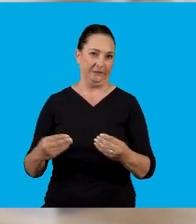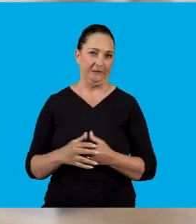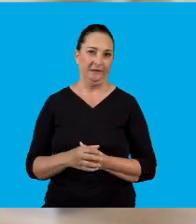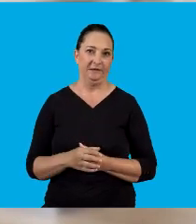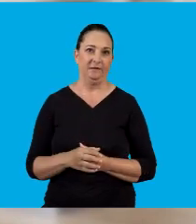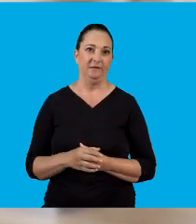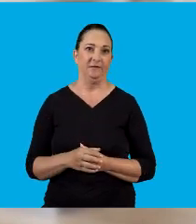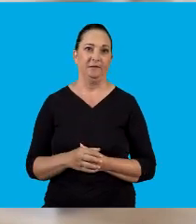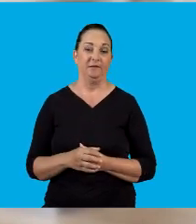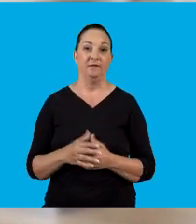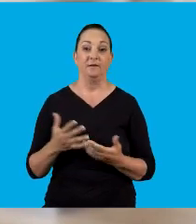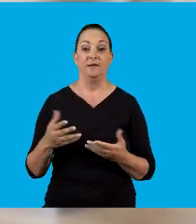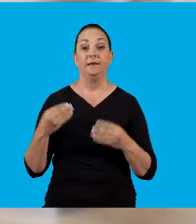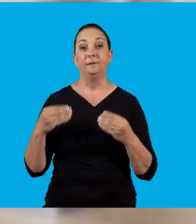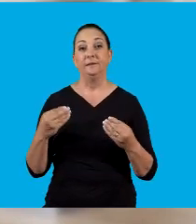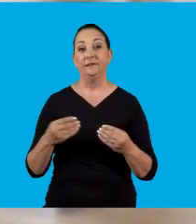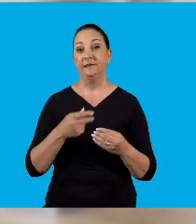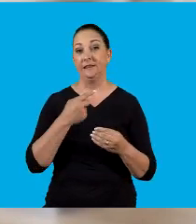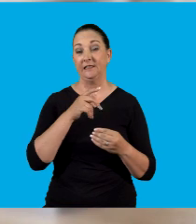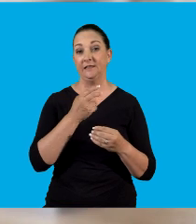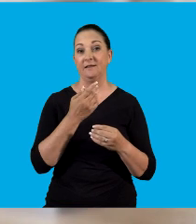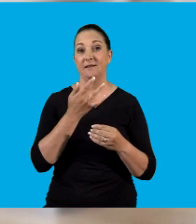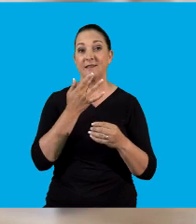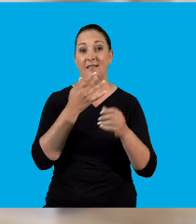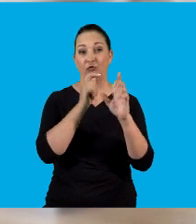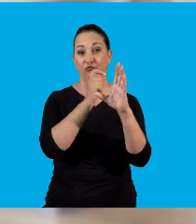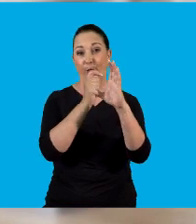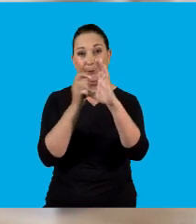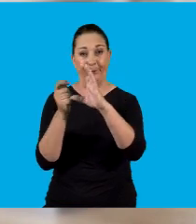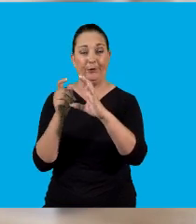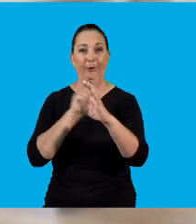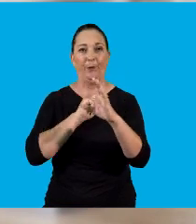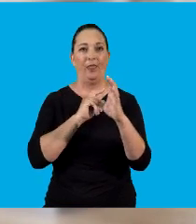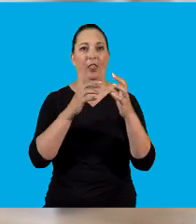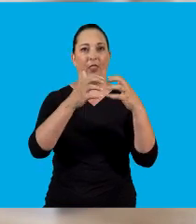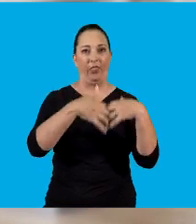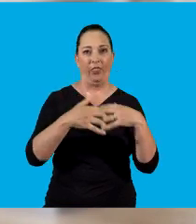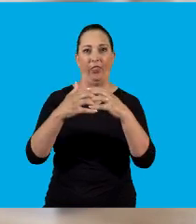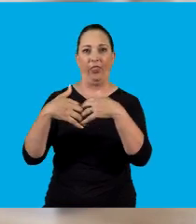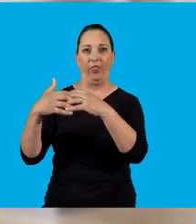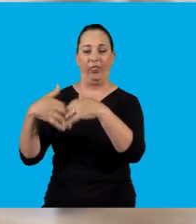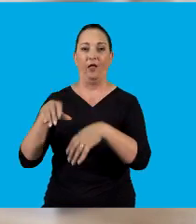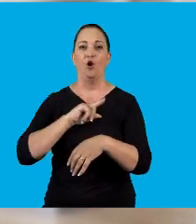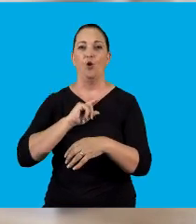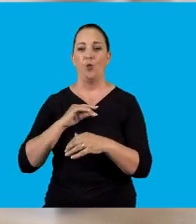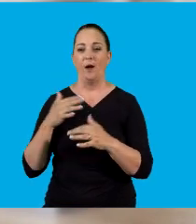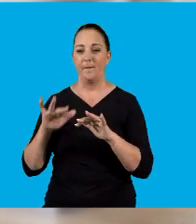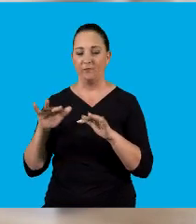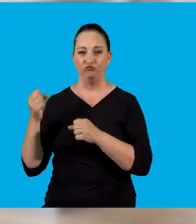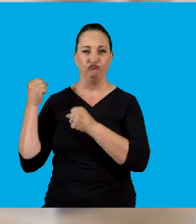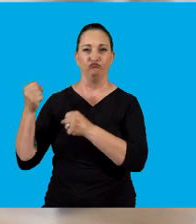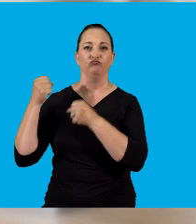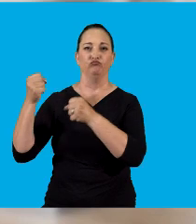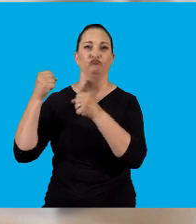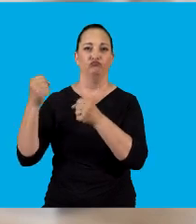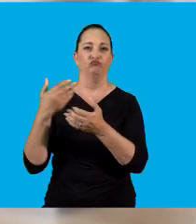business. And businesses that are located in townships, they end up closing down because when people strike, they tend to lose